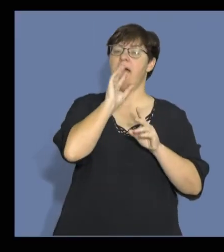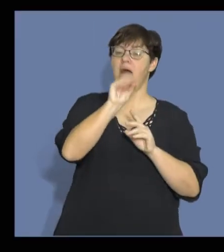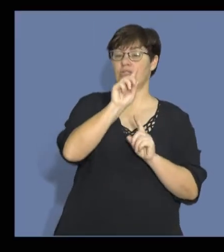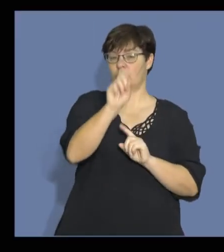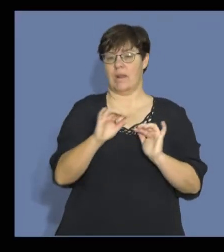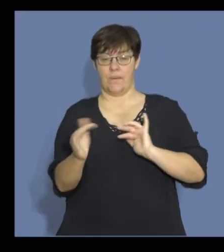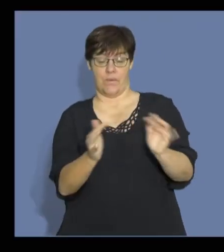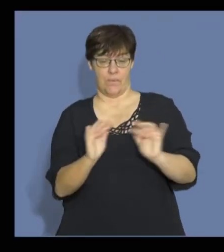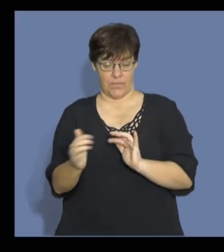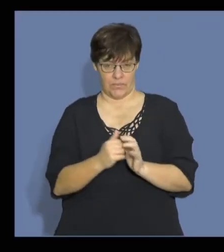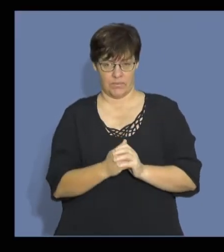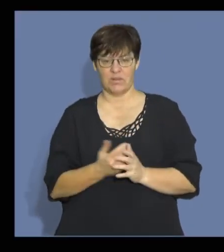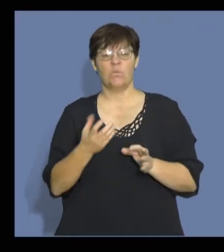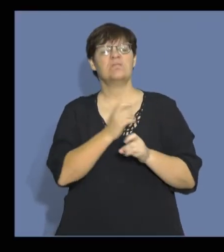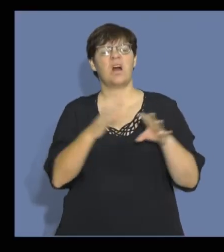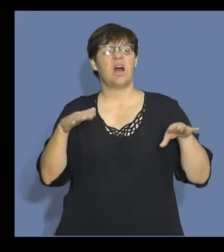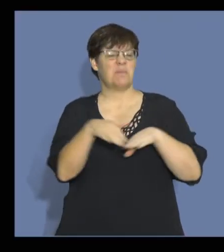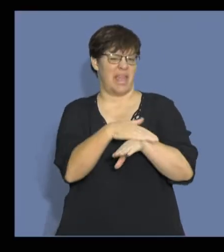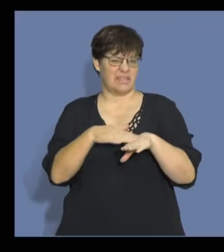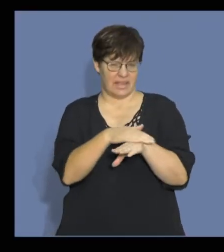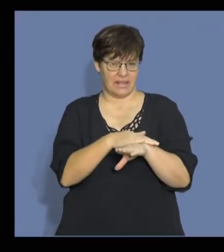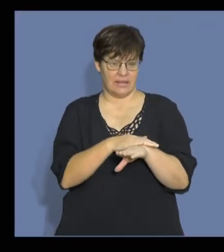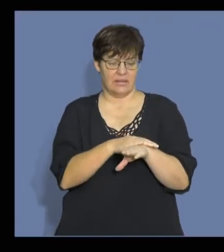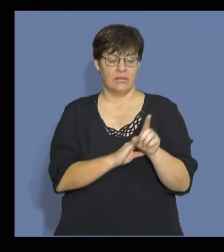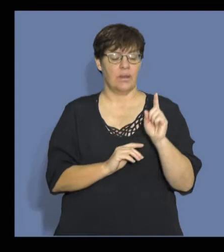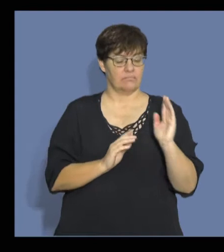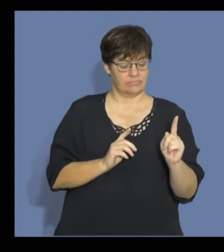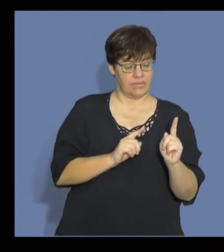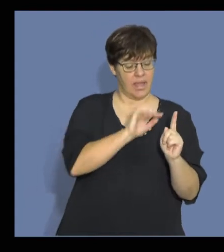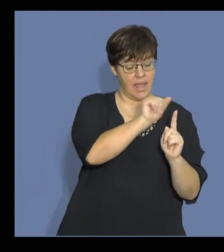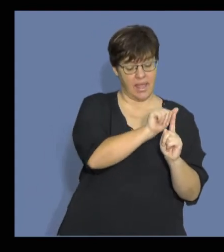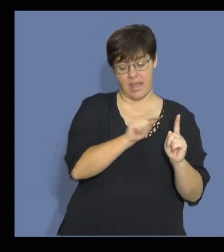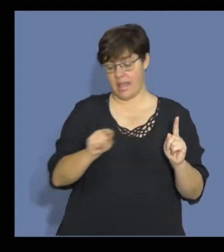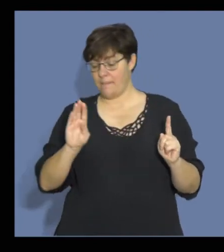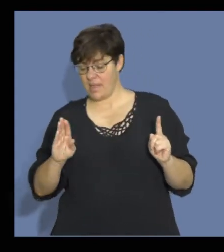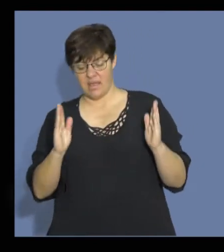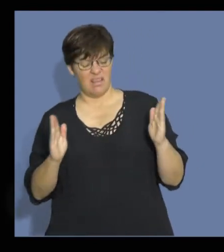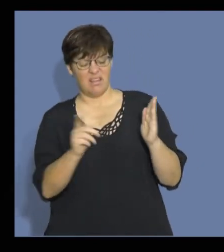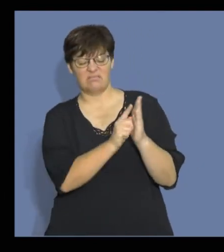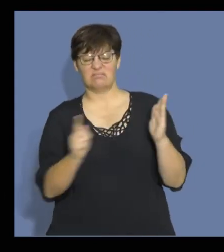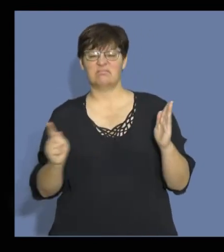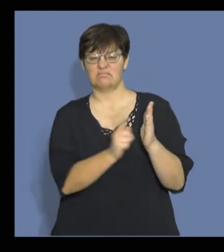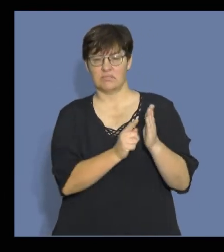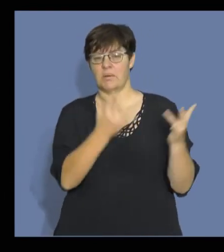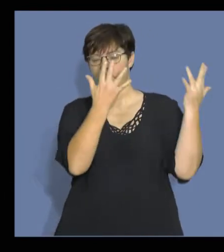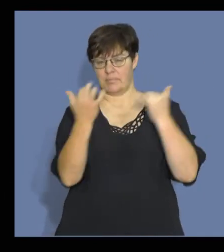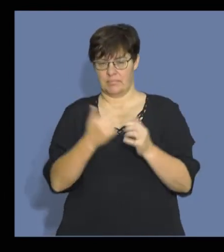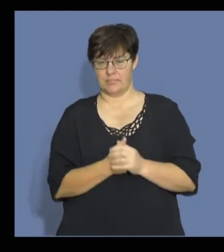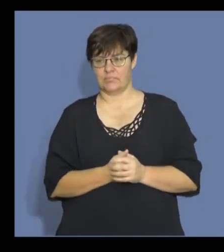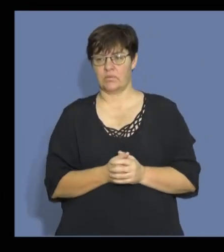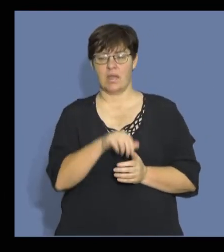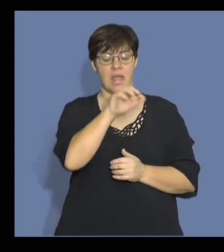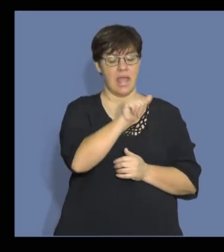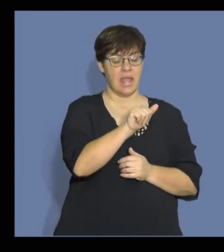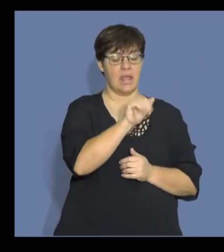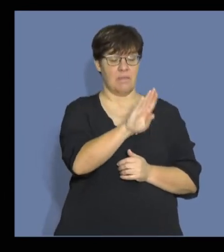specifically now, we're just starting super simple, and we're calculating the distance between points A and points B. So if I look at point A and point